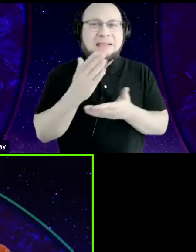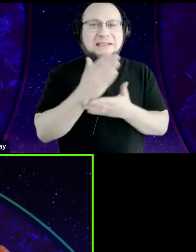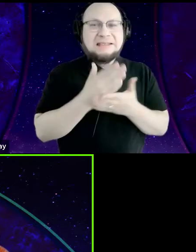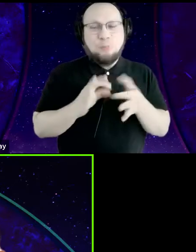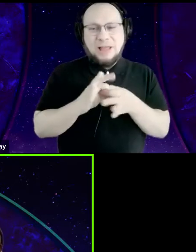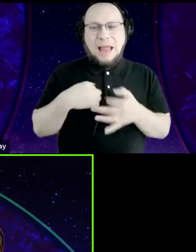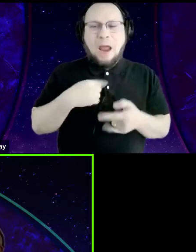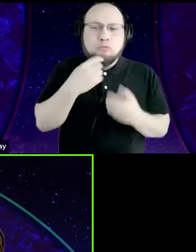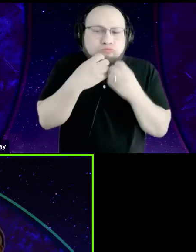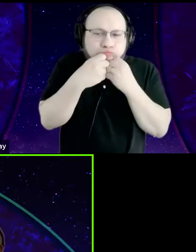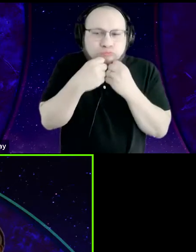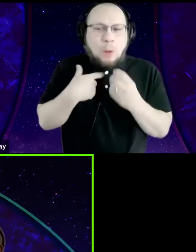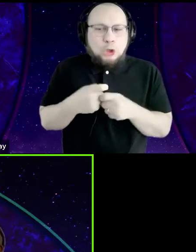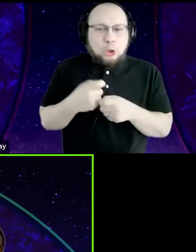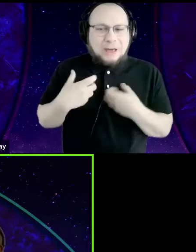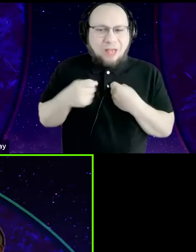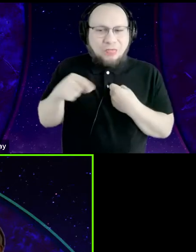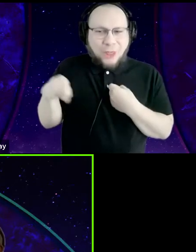healing.